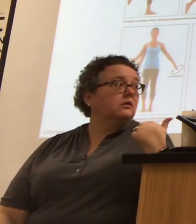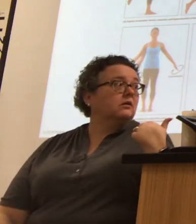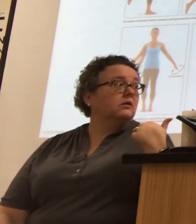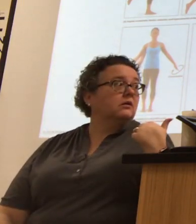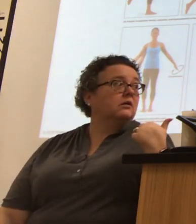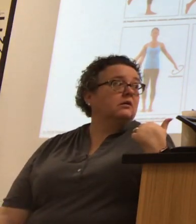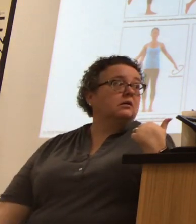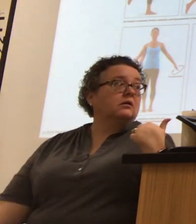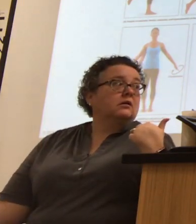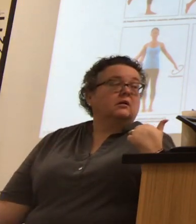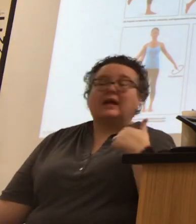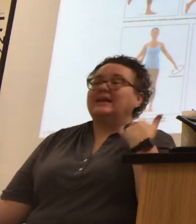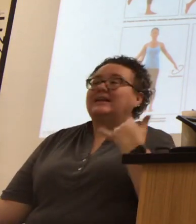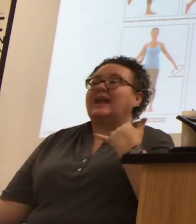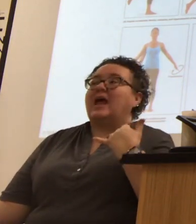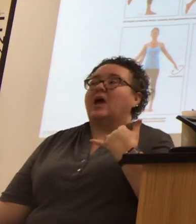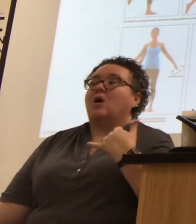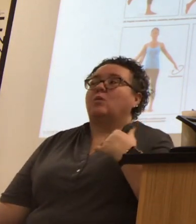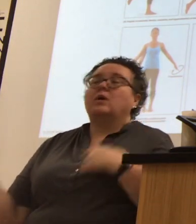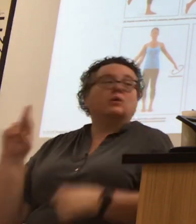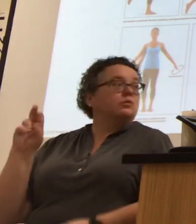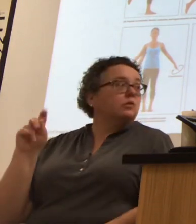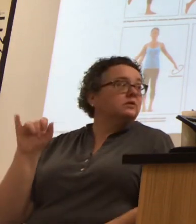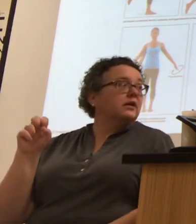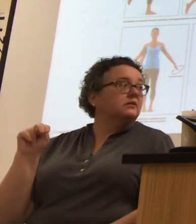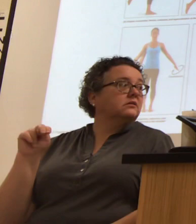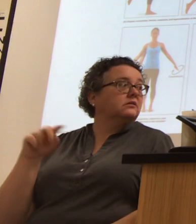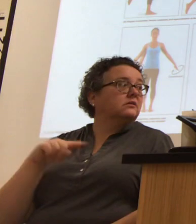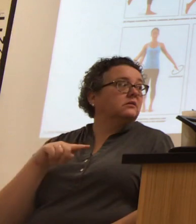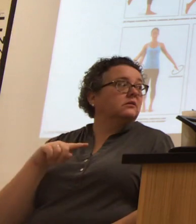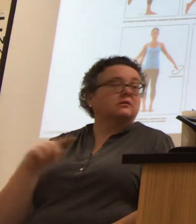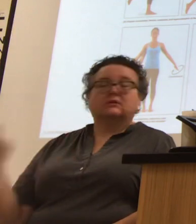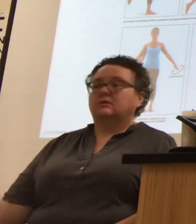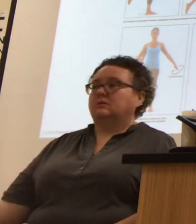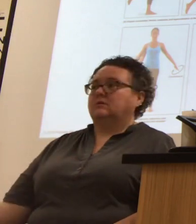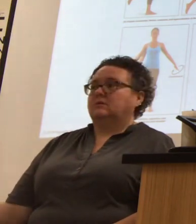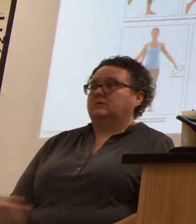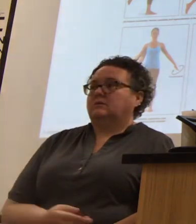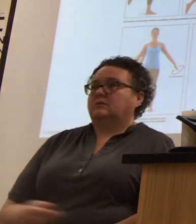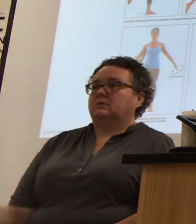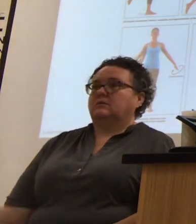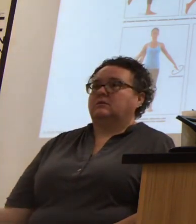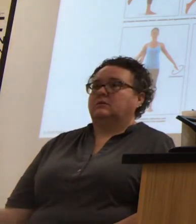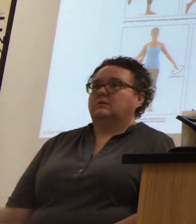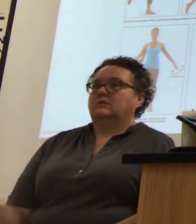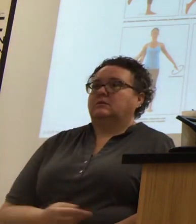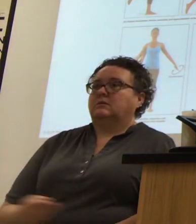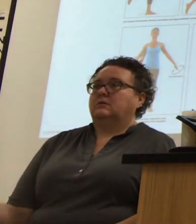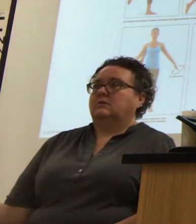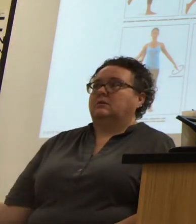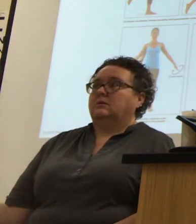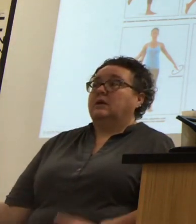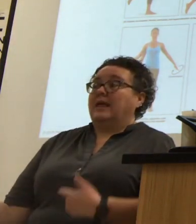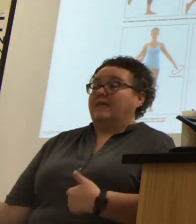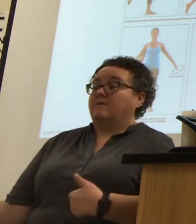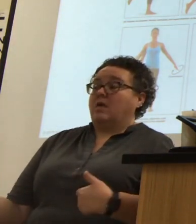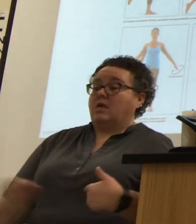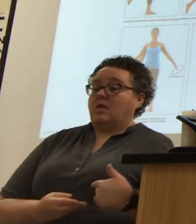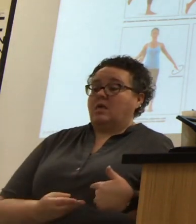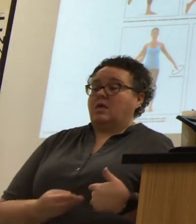elbow. Okay, now I'm going to rotate at the shoulder. I'm going to go like this. I did that. Do you think I medially or laterally rotated?